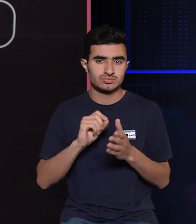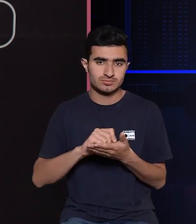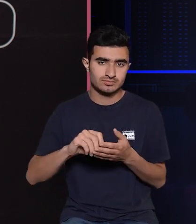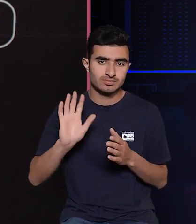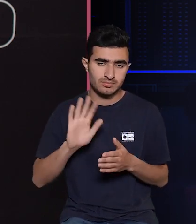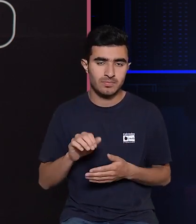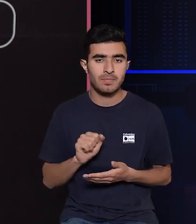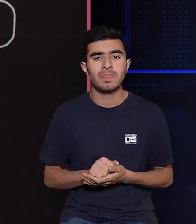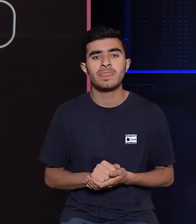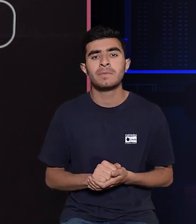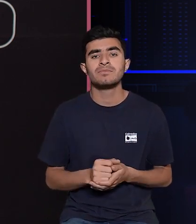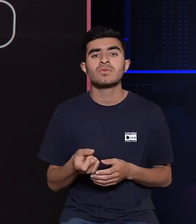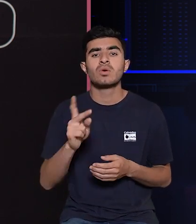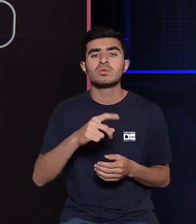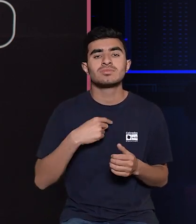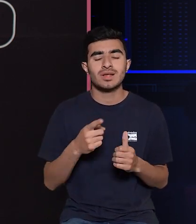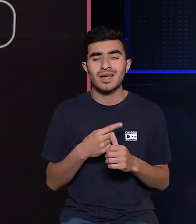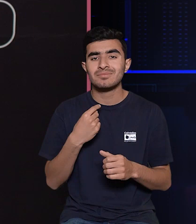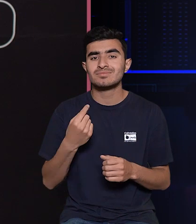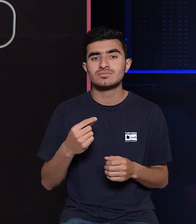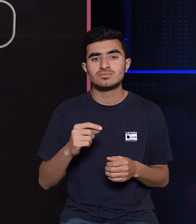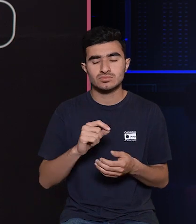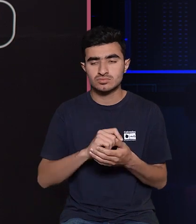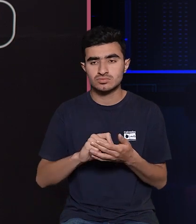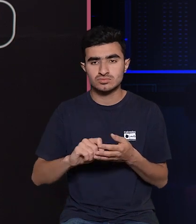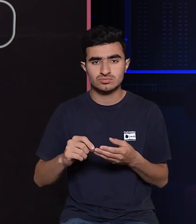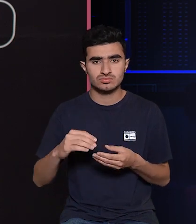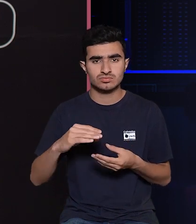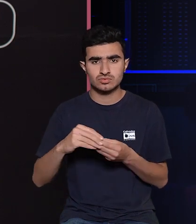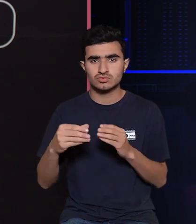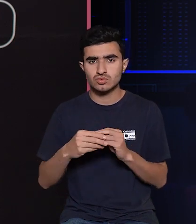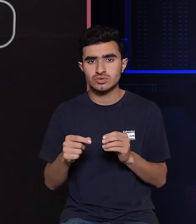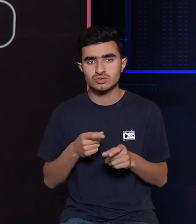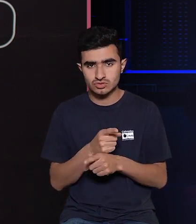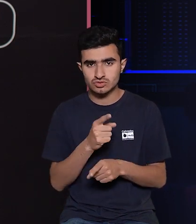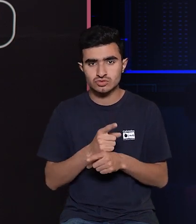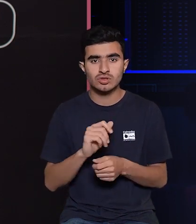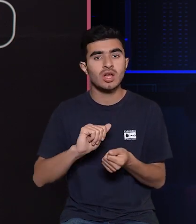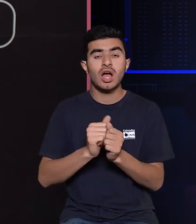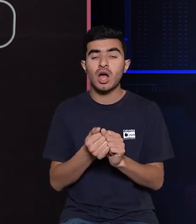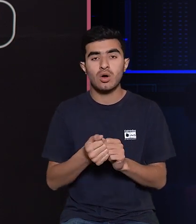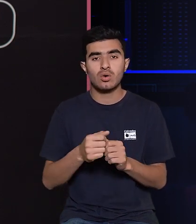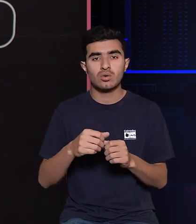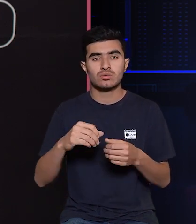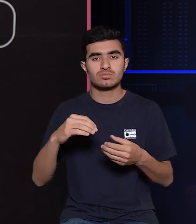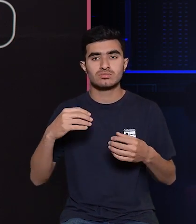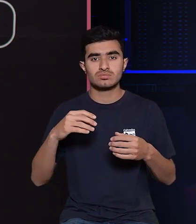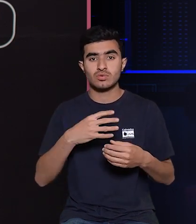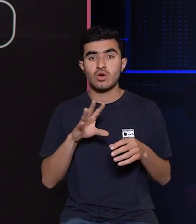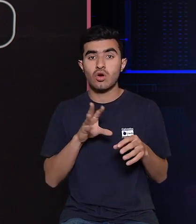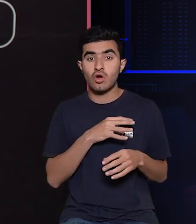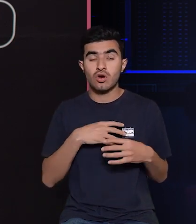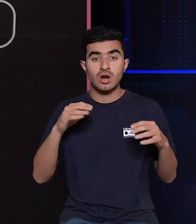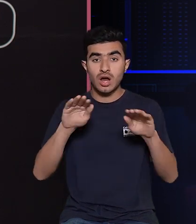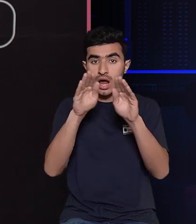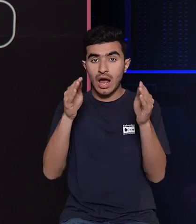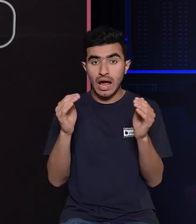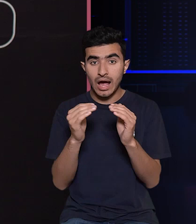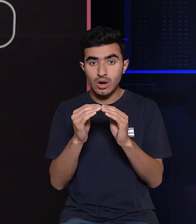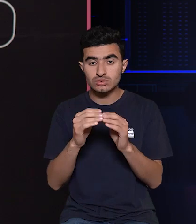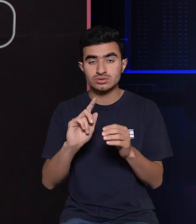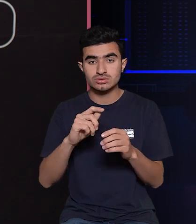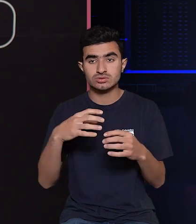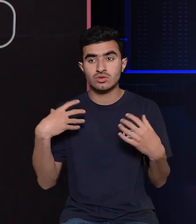houses and how they operate, how the psychodynamics of a haunted house work. And I often say the outer always reflects the